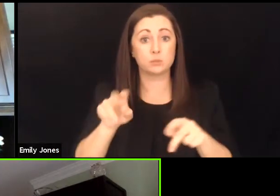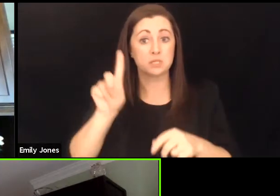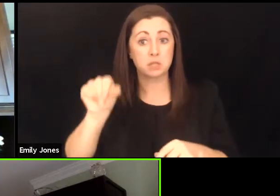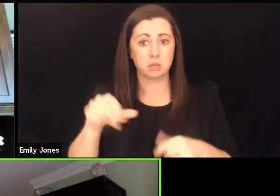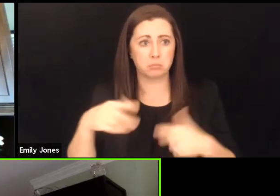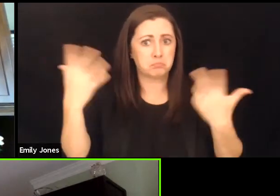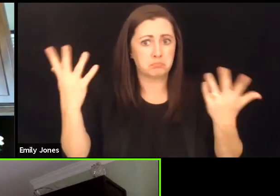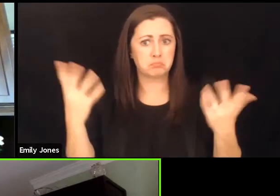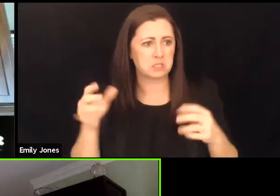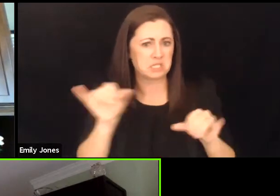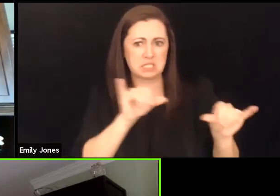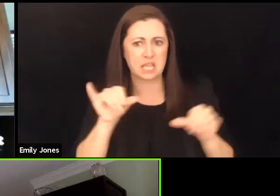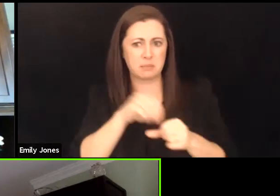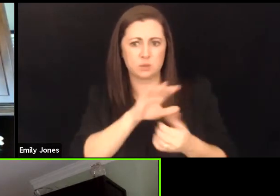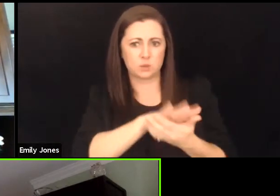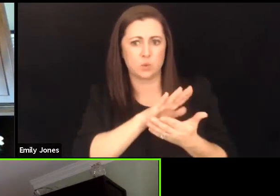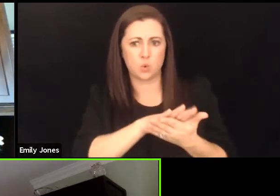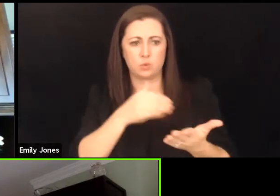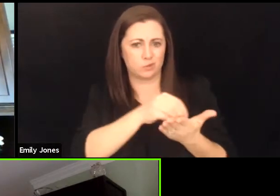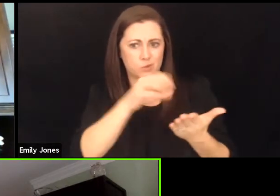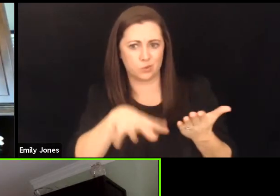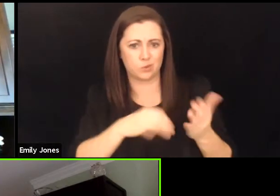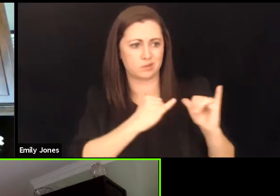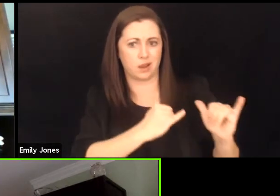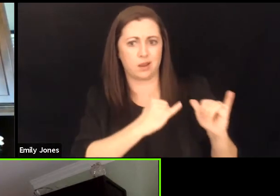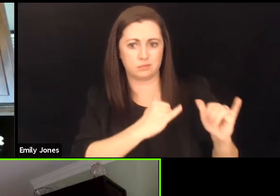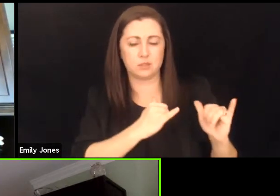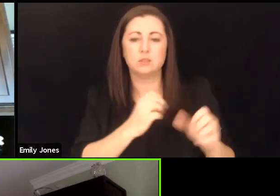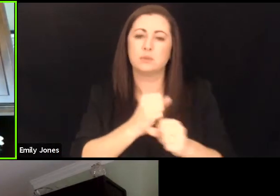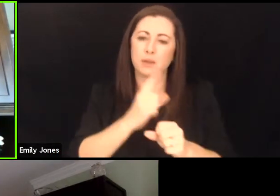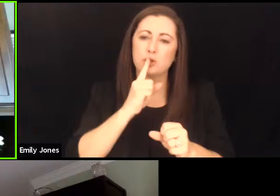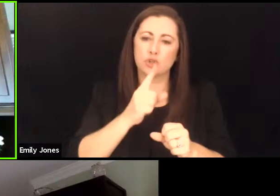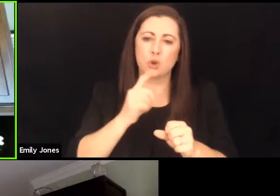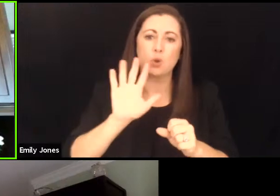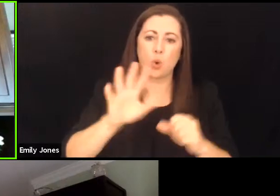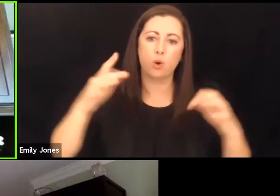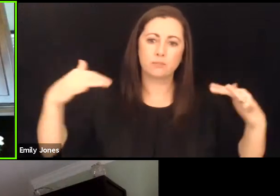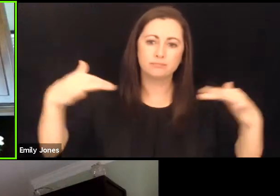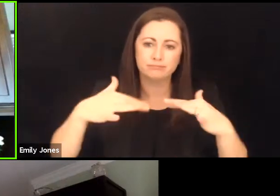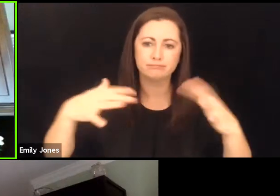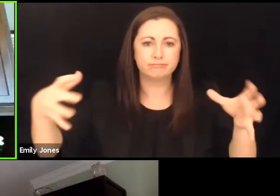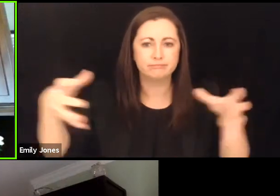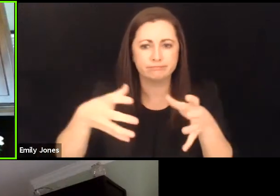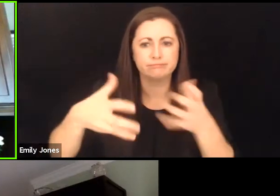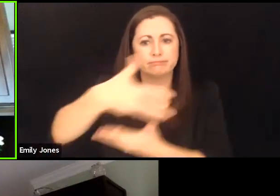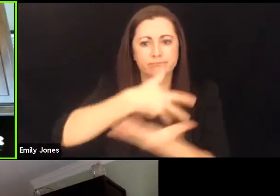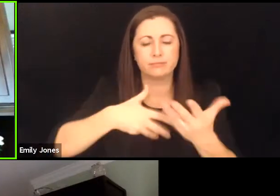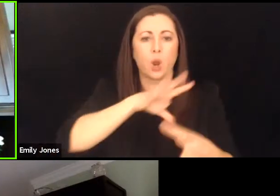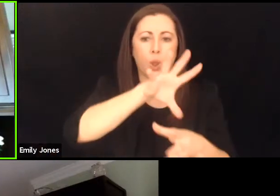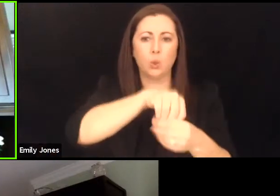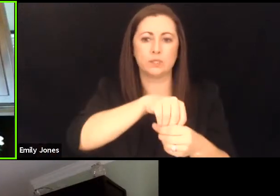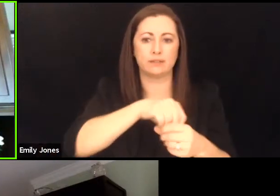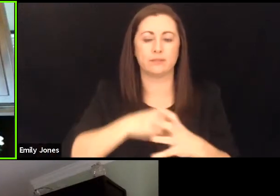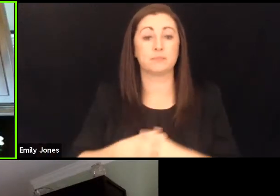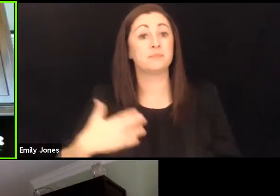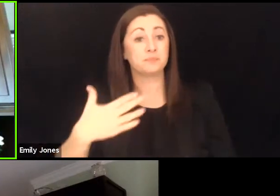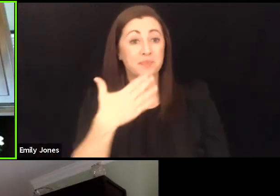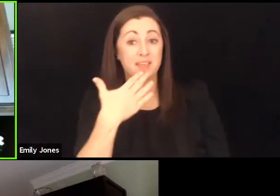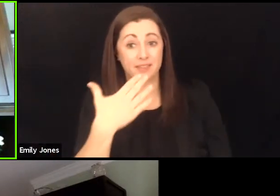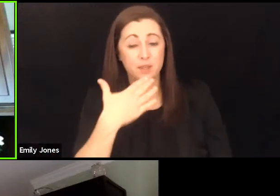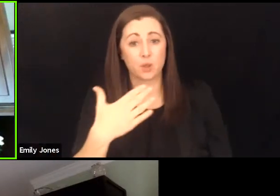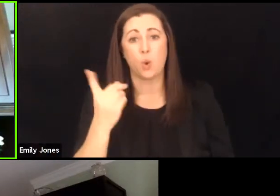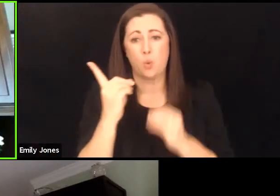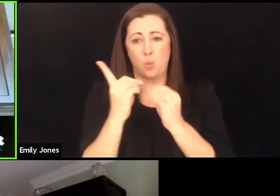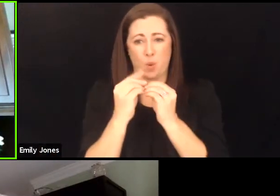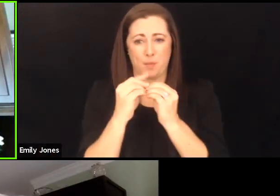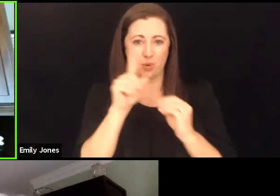that inclusive gatherings. Yes, absolutely. I think, sir, we only have time for one last question